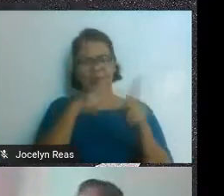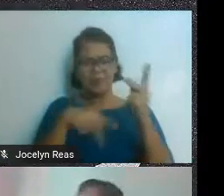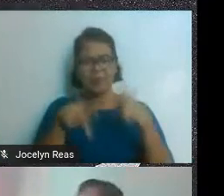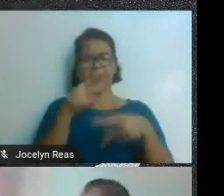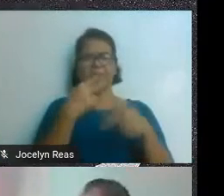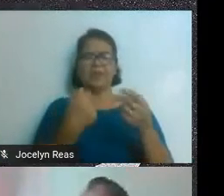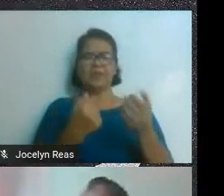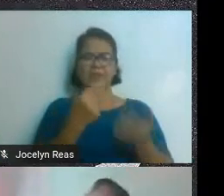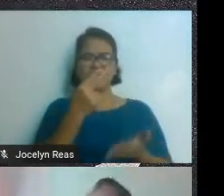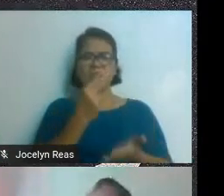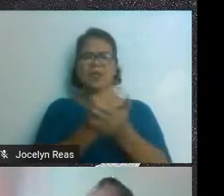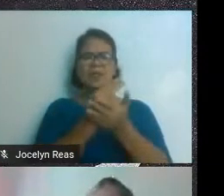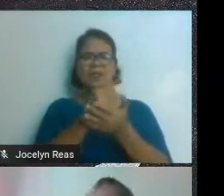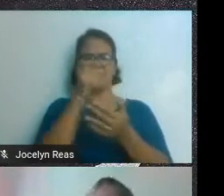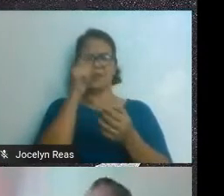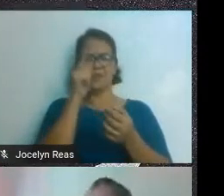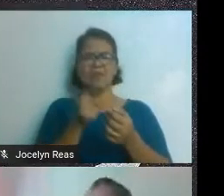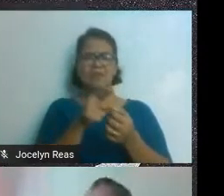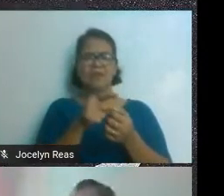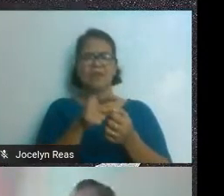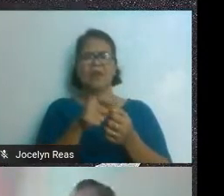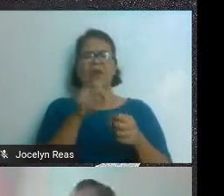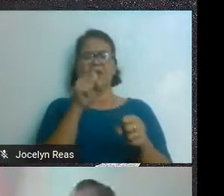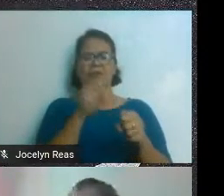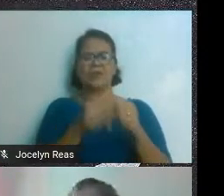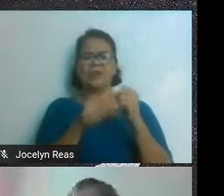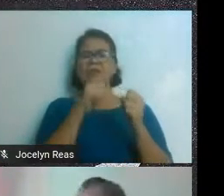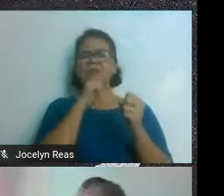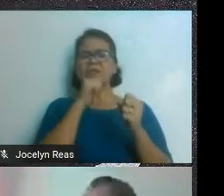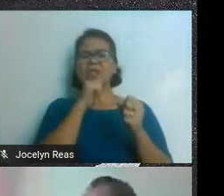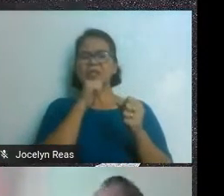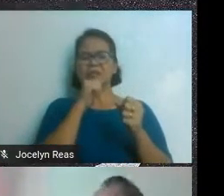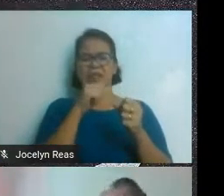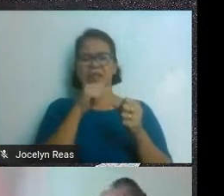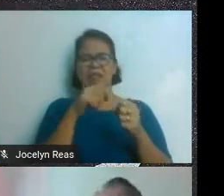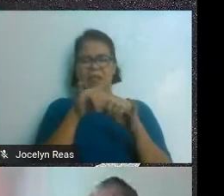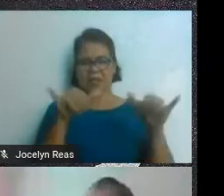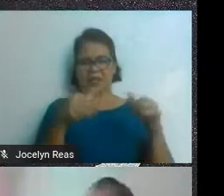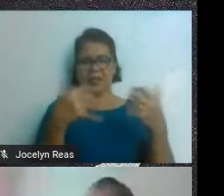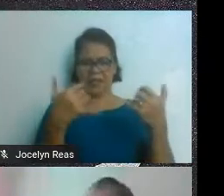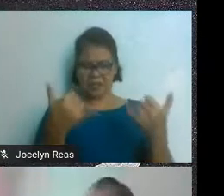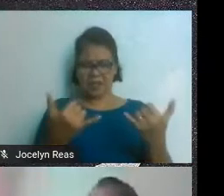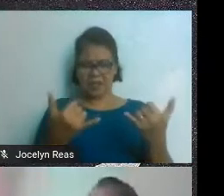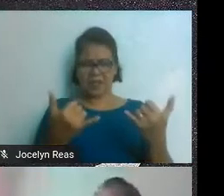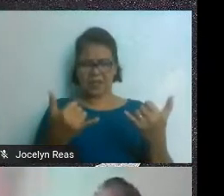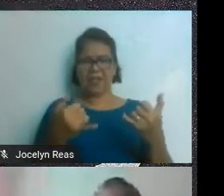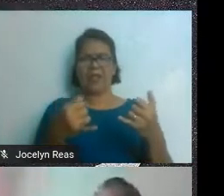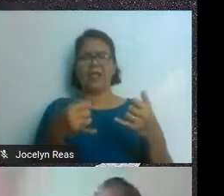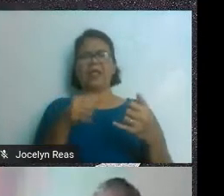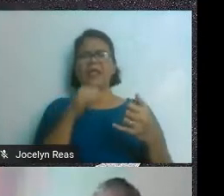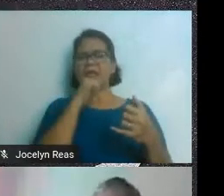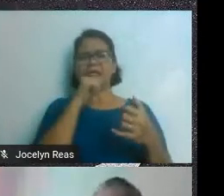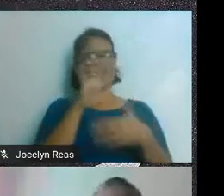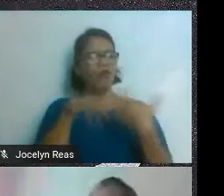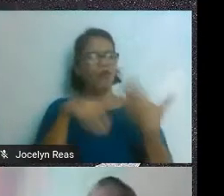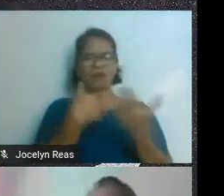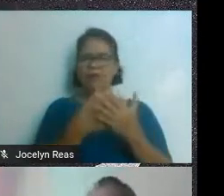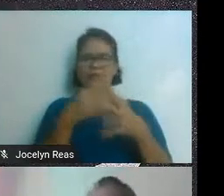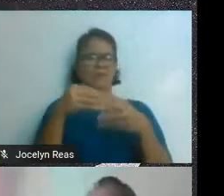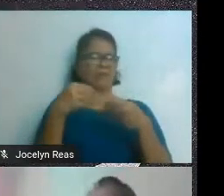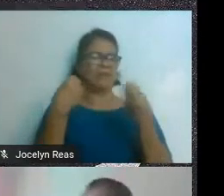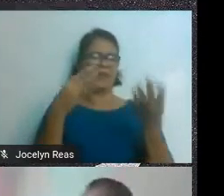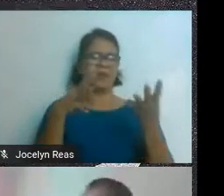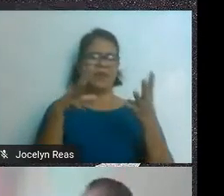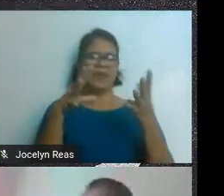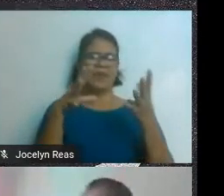DepEd. As usual, aasas tayo sa suporta ng local government officials, ng PTA, at lahat-lahat. Kung leader